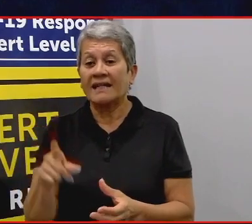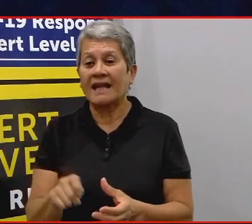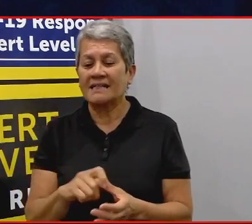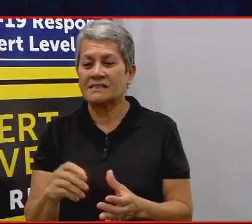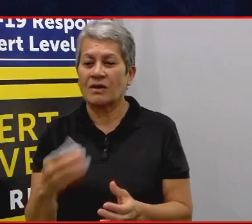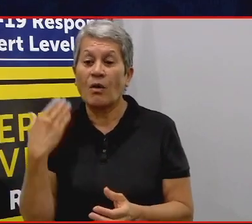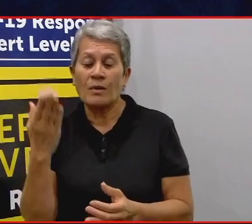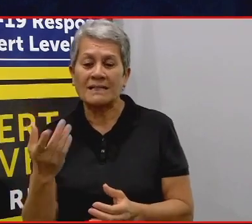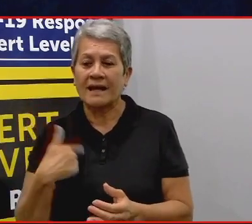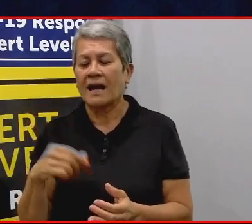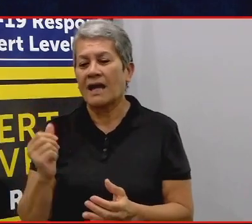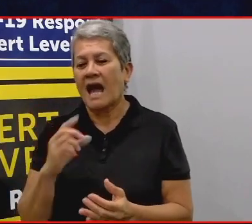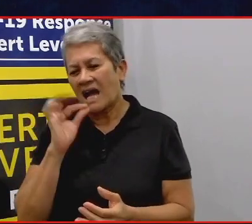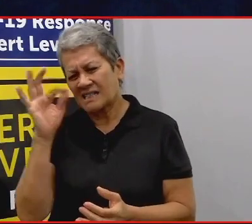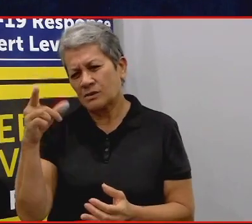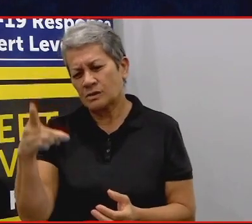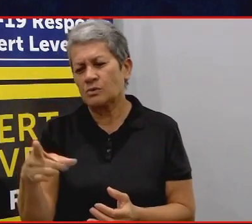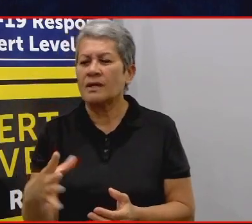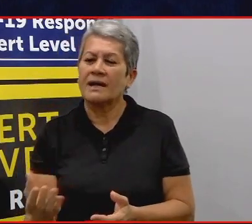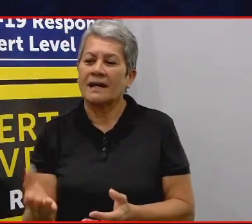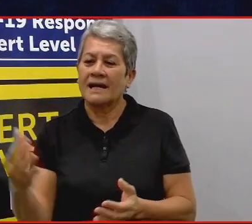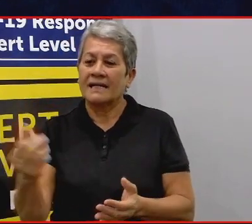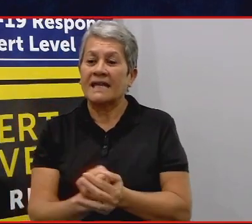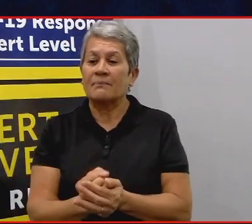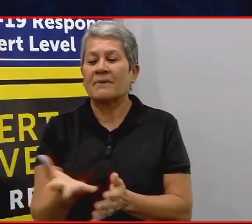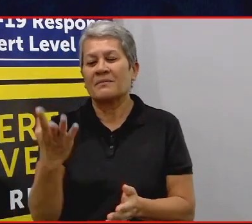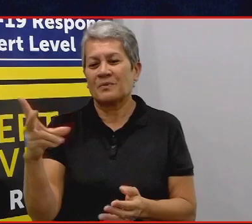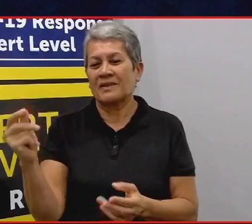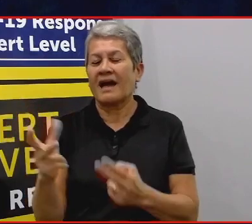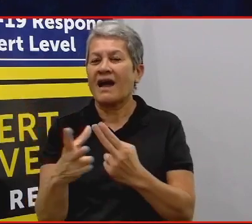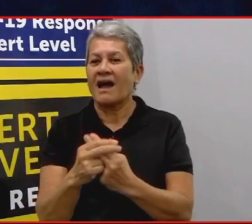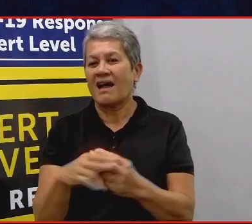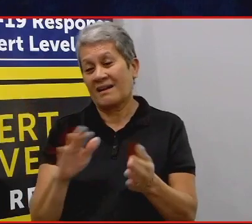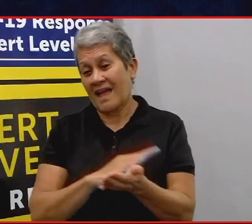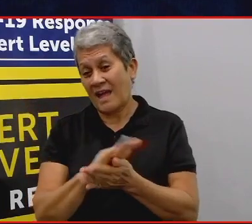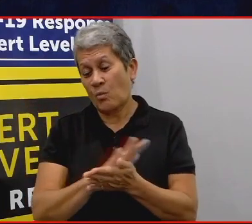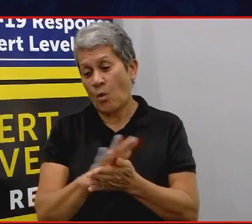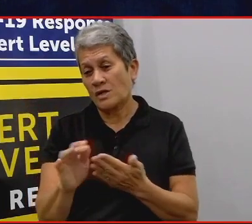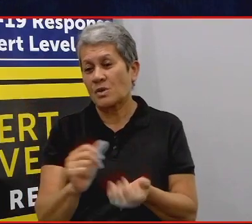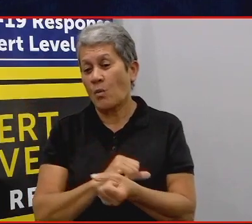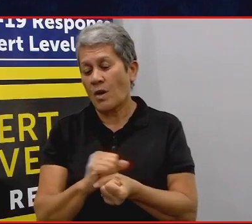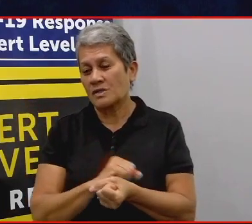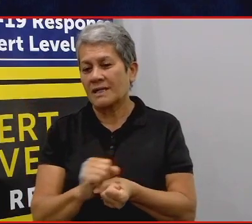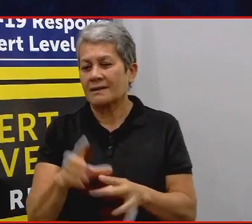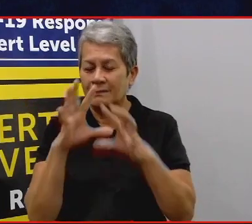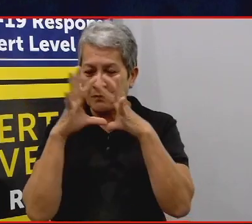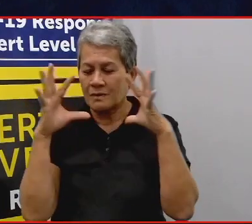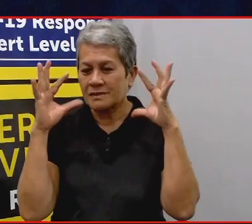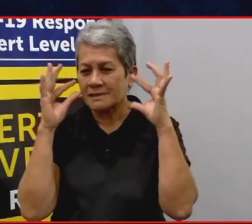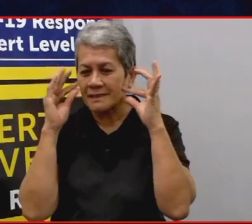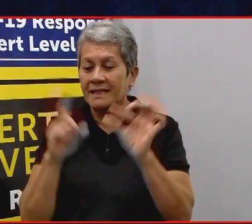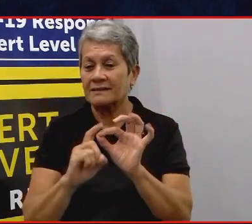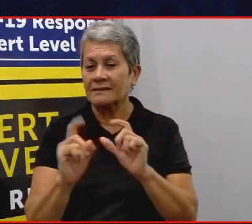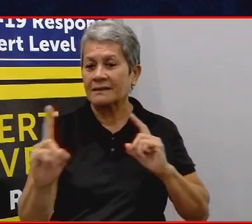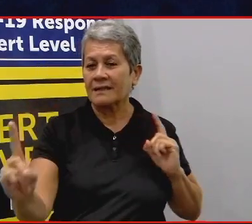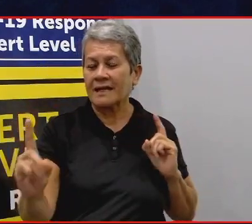And, as always, I urge you to keep up with the frequent hand washing, the mask wearing, and the physical distancing, and of